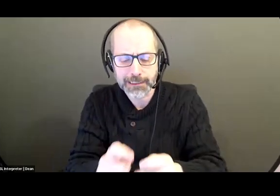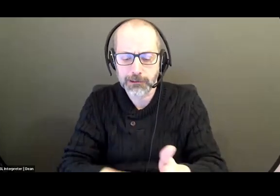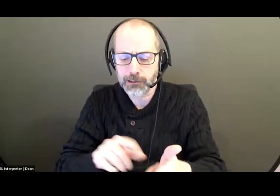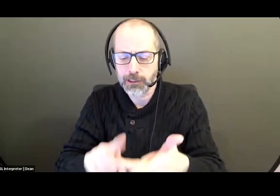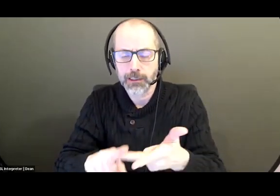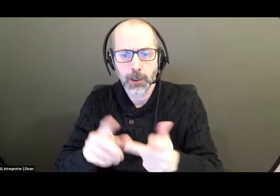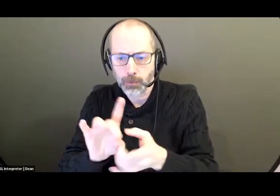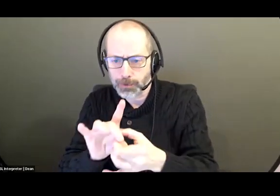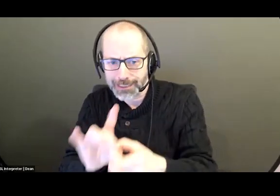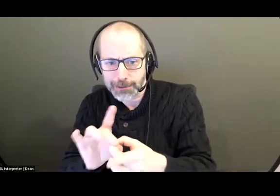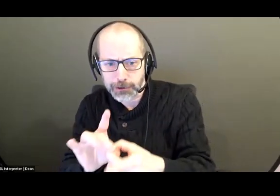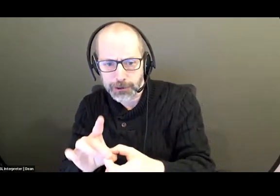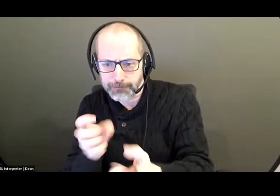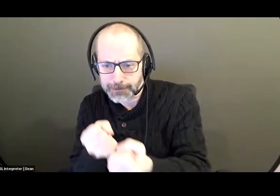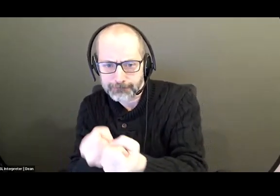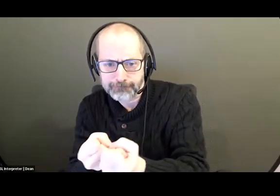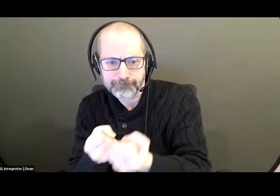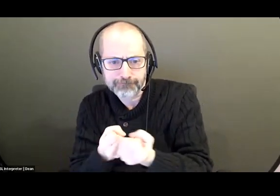changing policies,